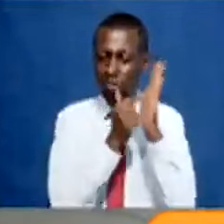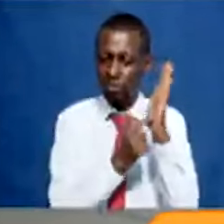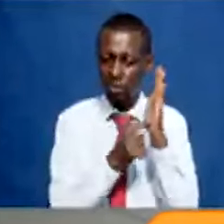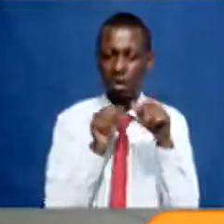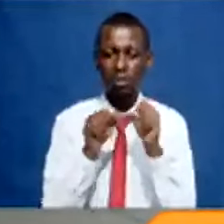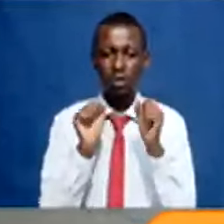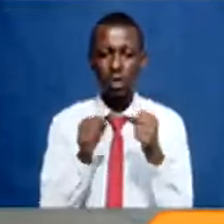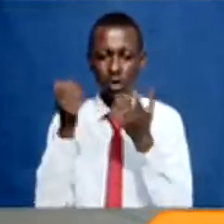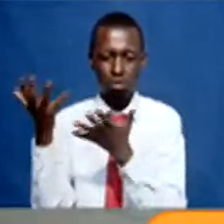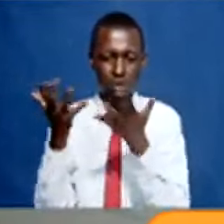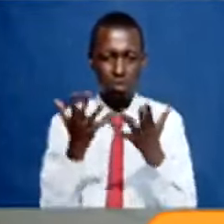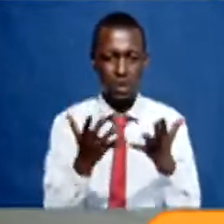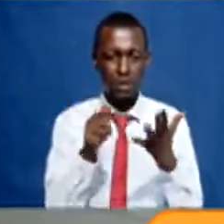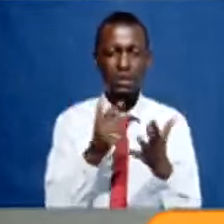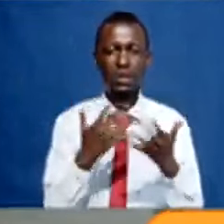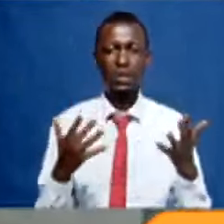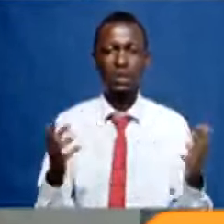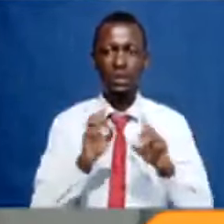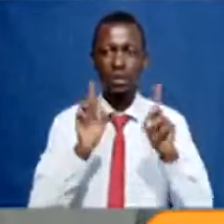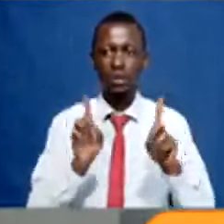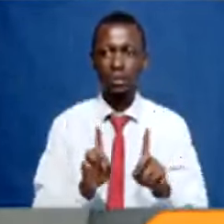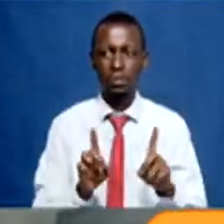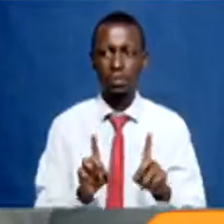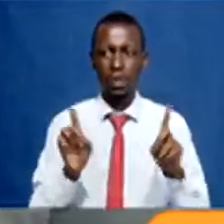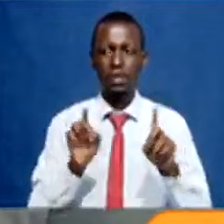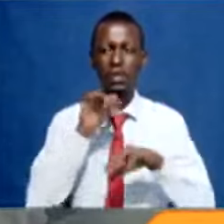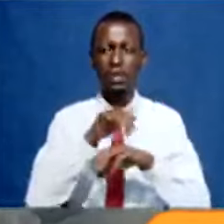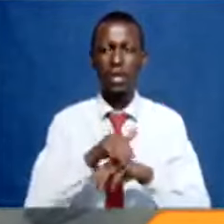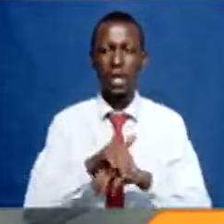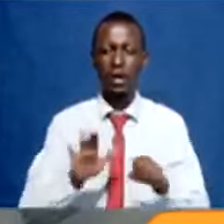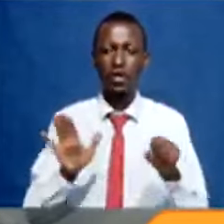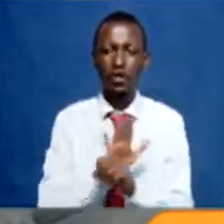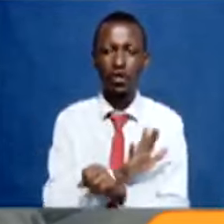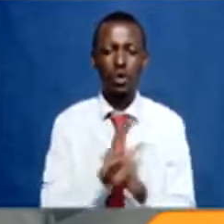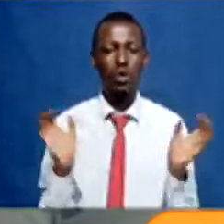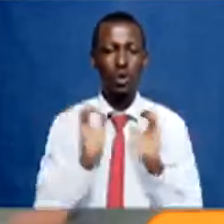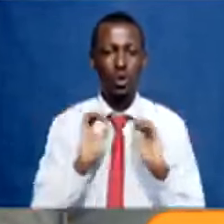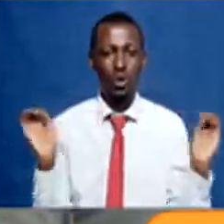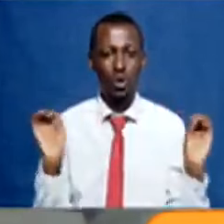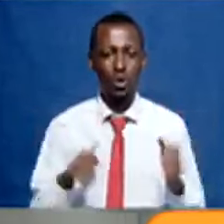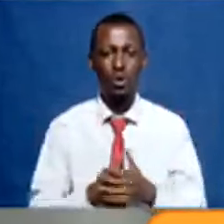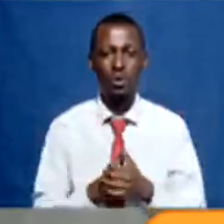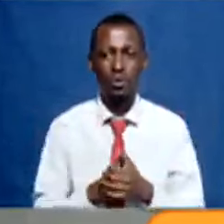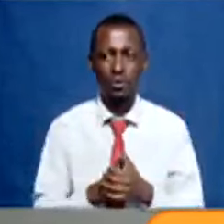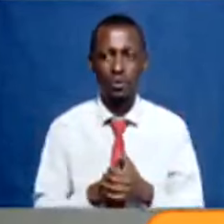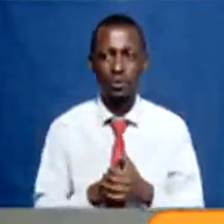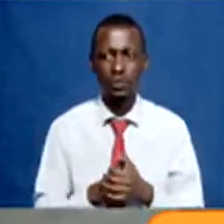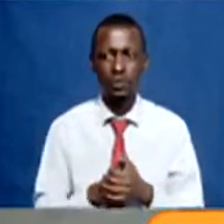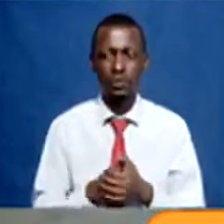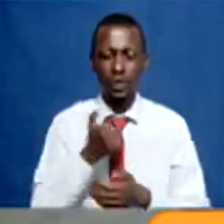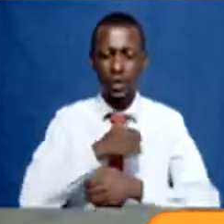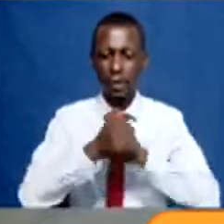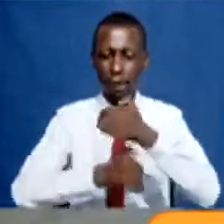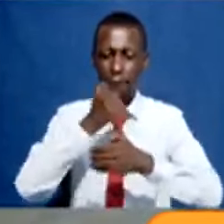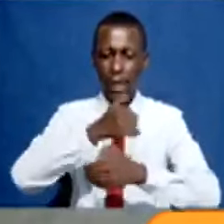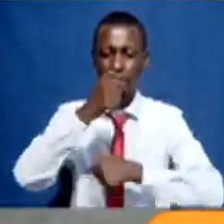quantities. However, we did not have the full scope of them. So during the progress of the construction, when we